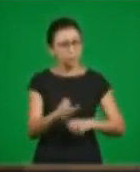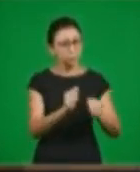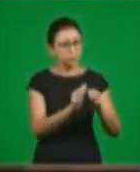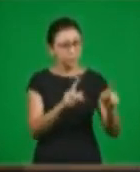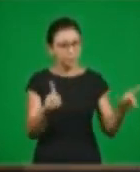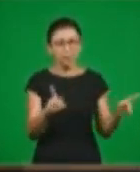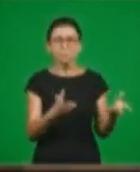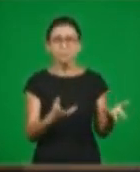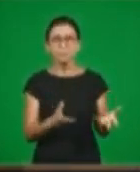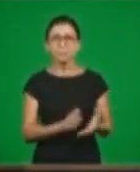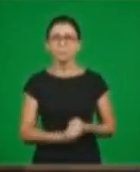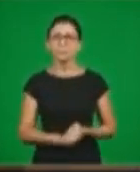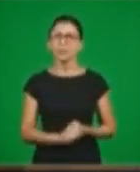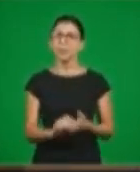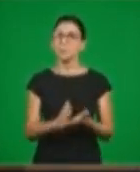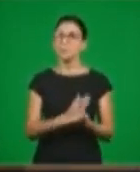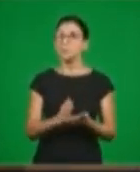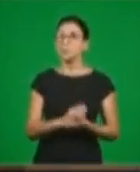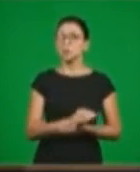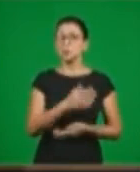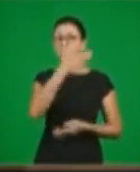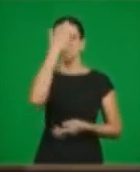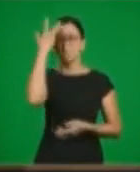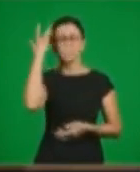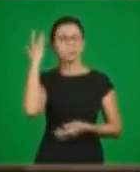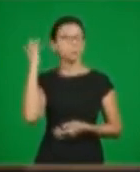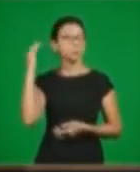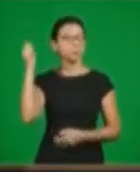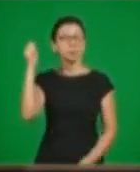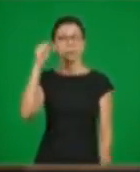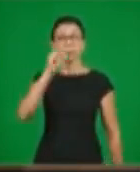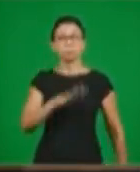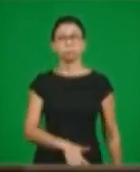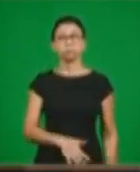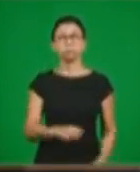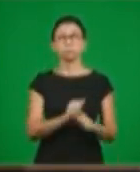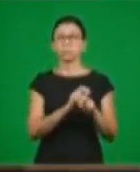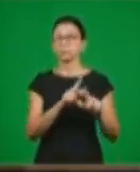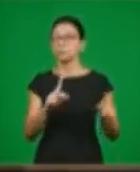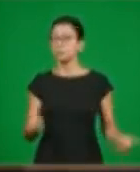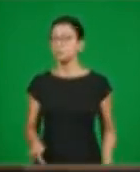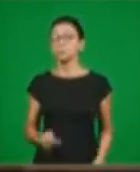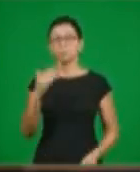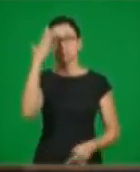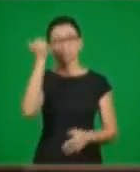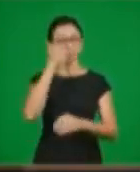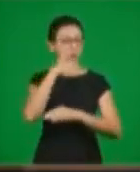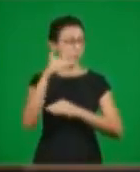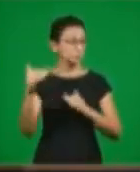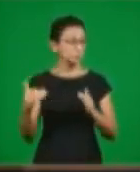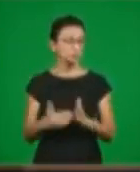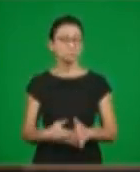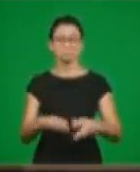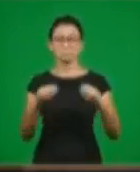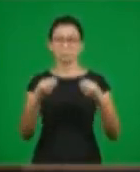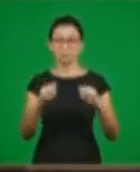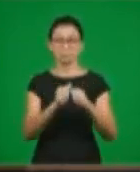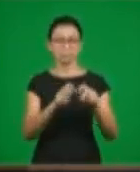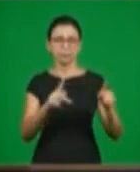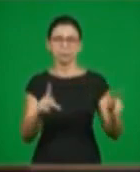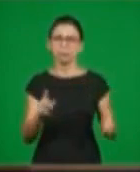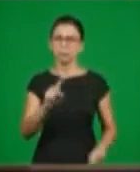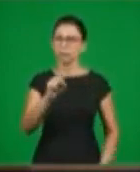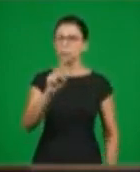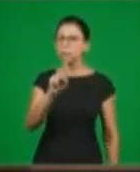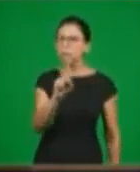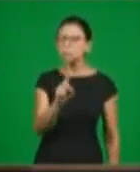and another, they were like, oh, we're still reading Revelations. Oh, so you know everything, huh?